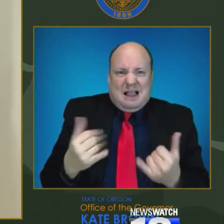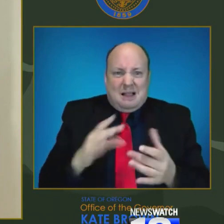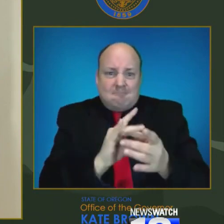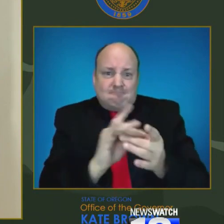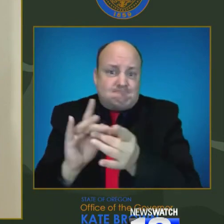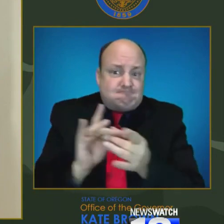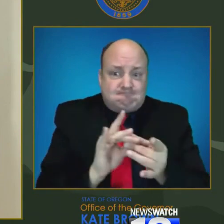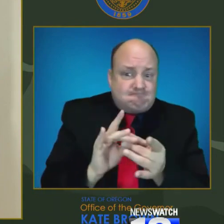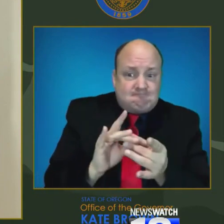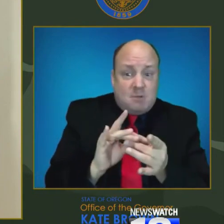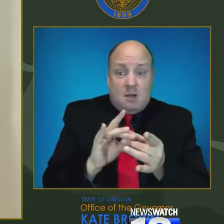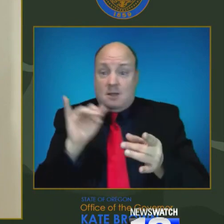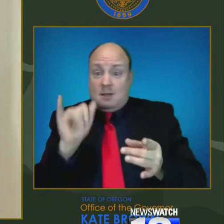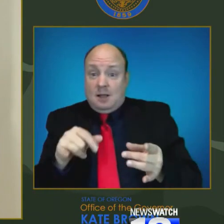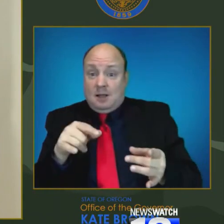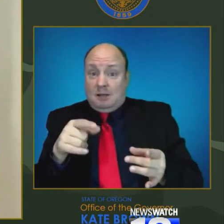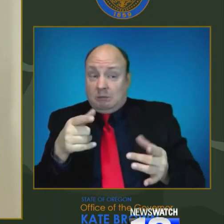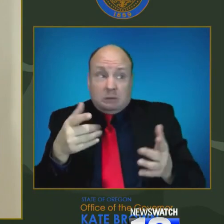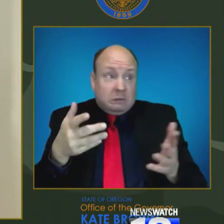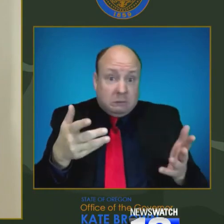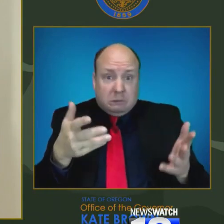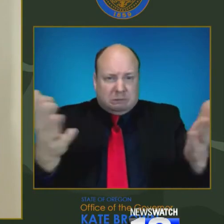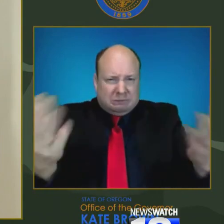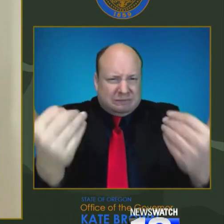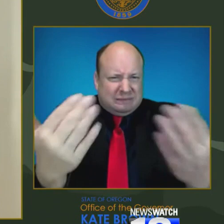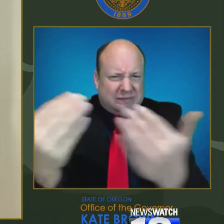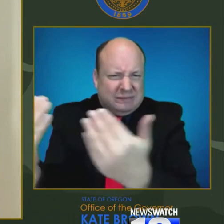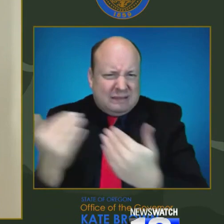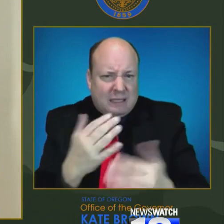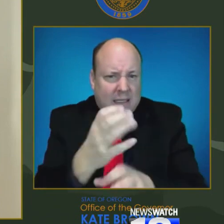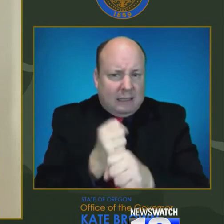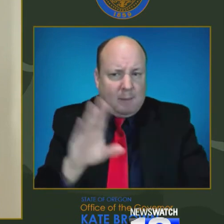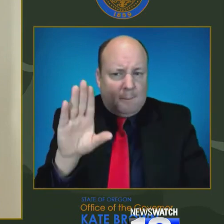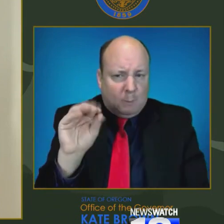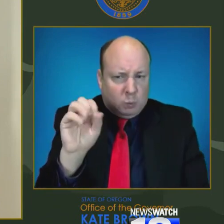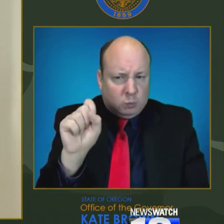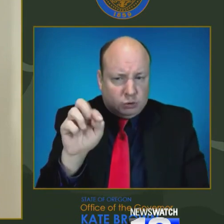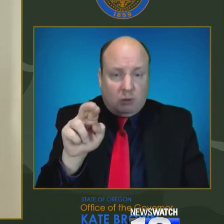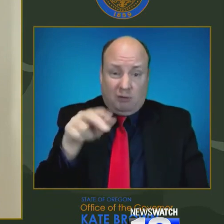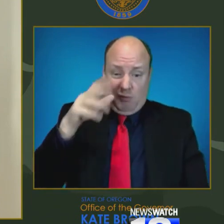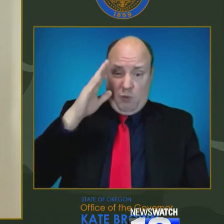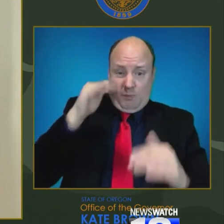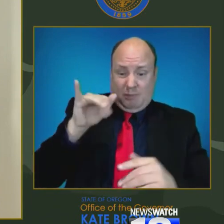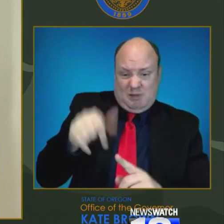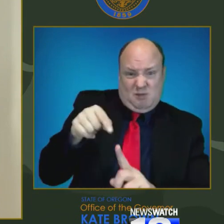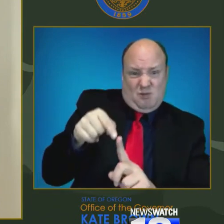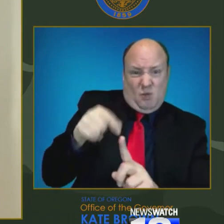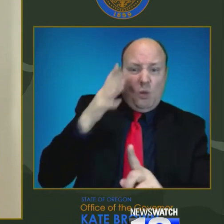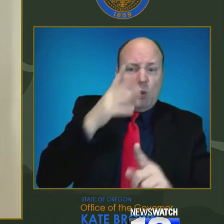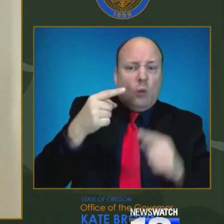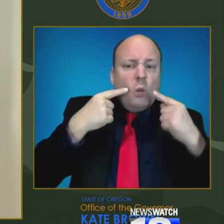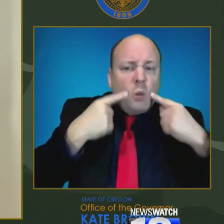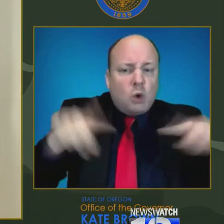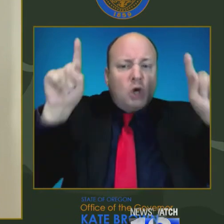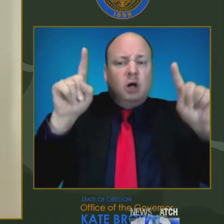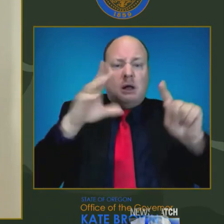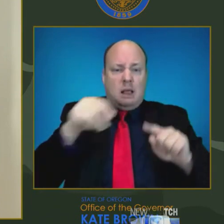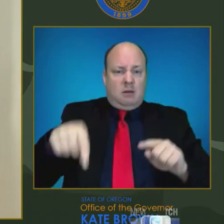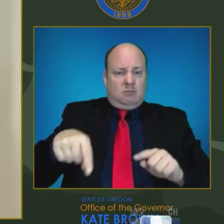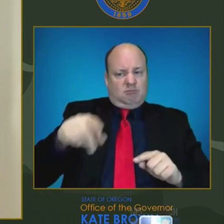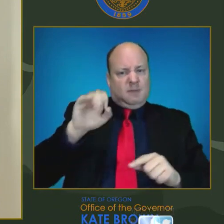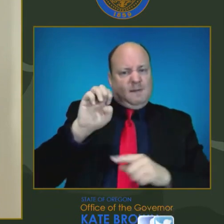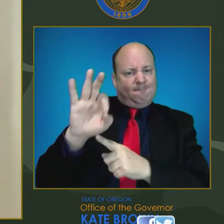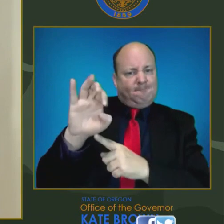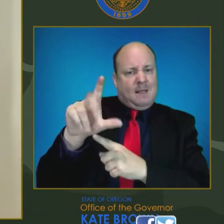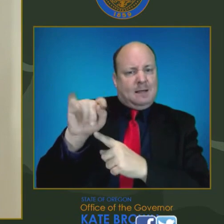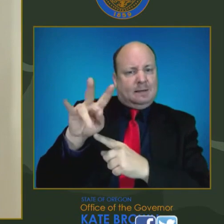your booster shot. Boosters work and are incredibly effective at continuing your protection against this virus